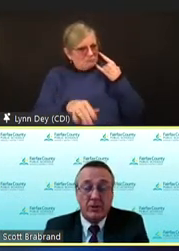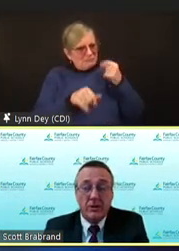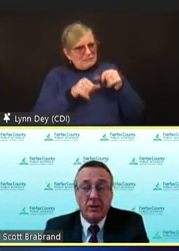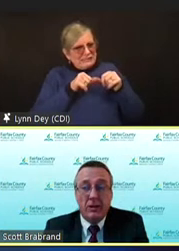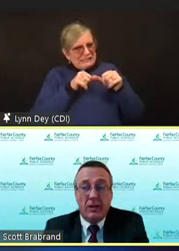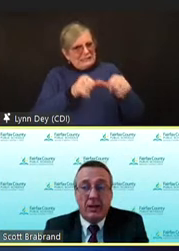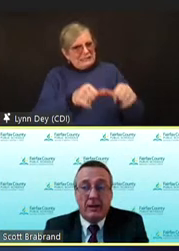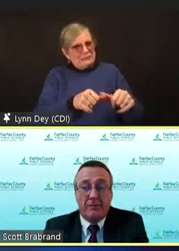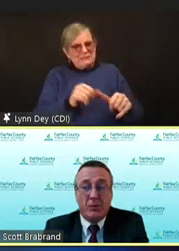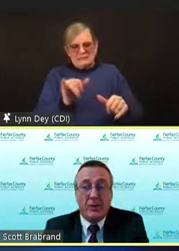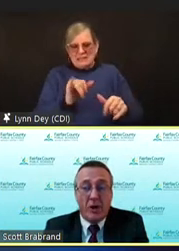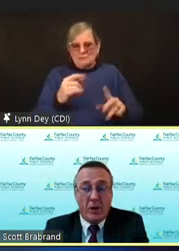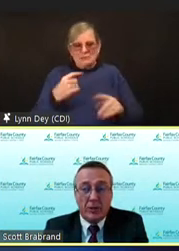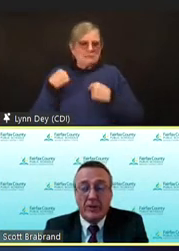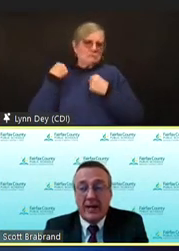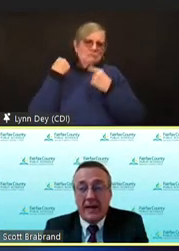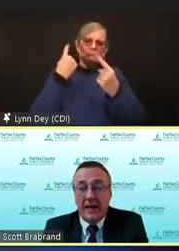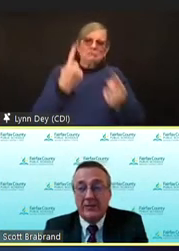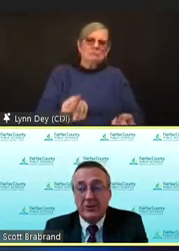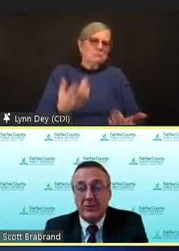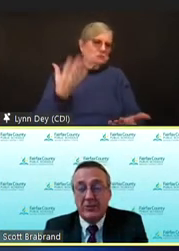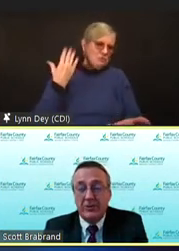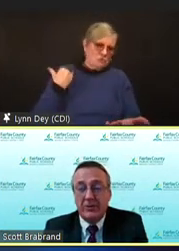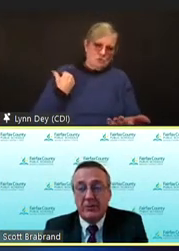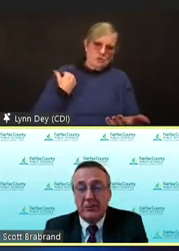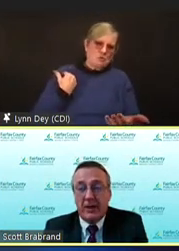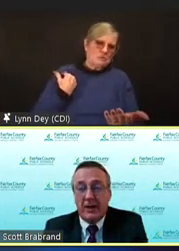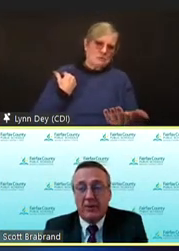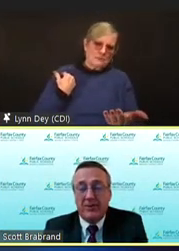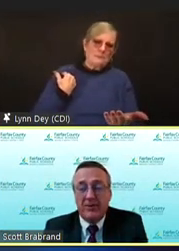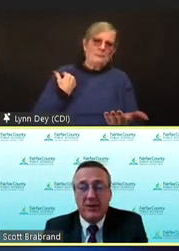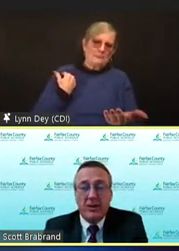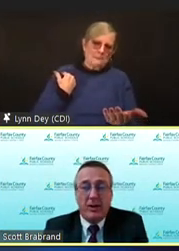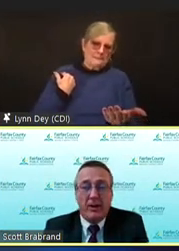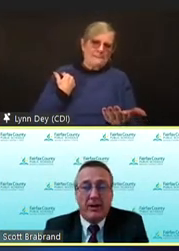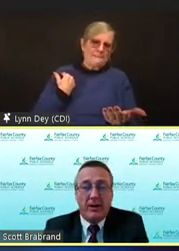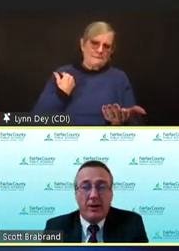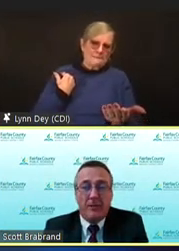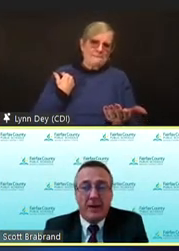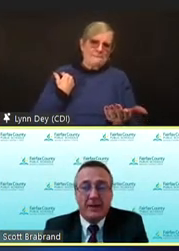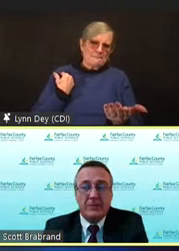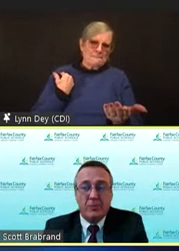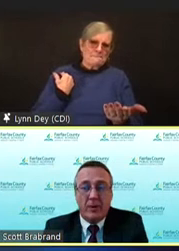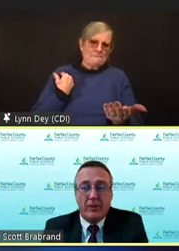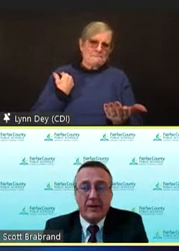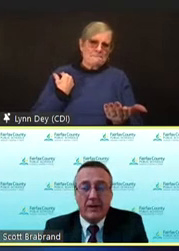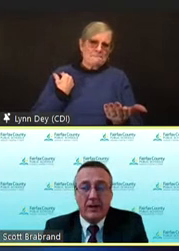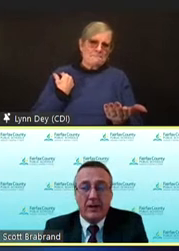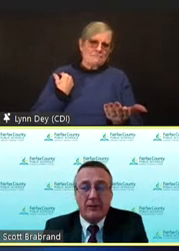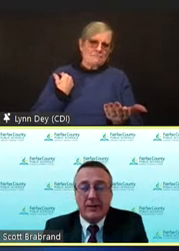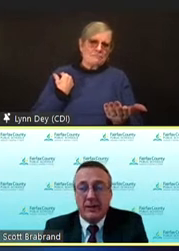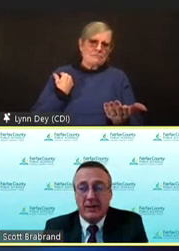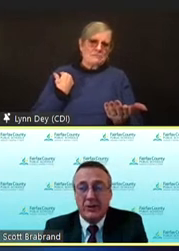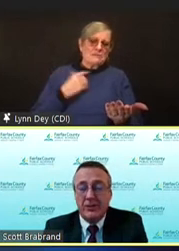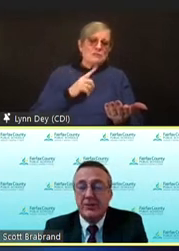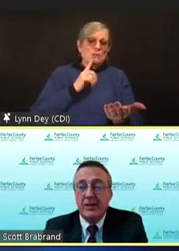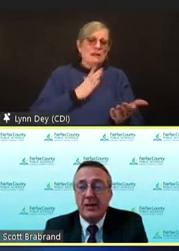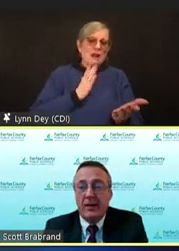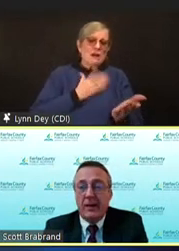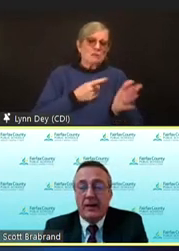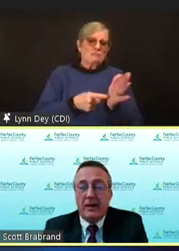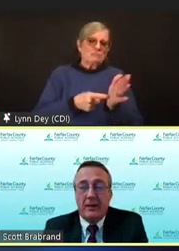year. We are going to ask students to comply with our mask wearing